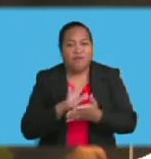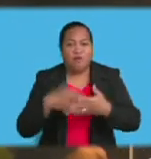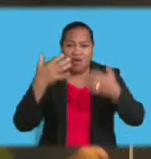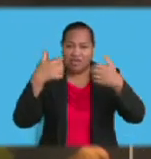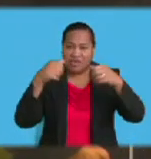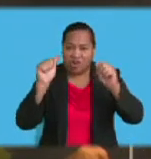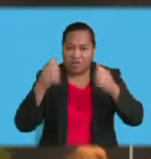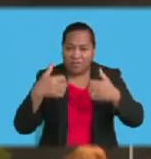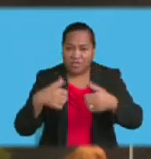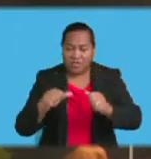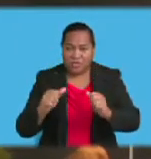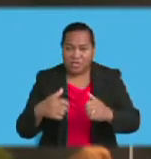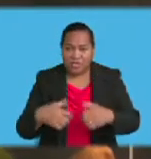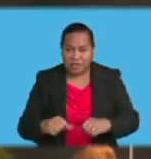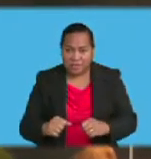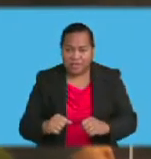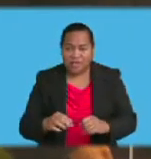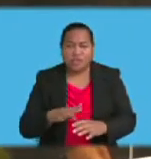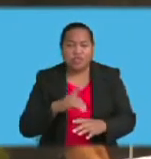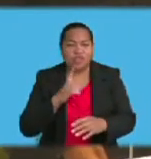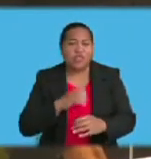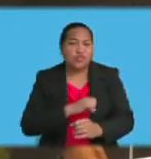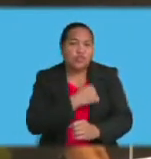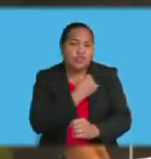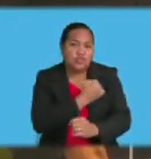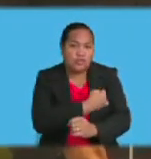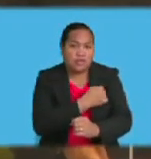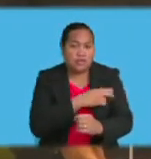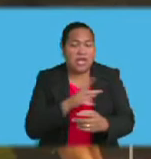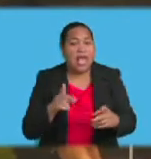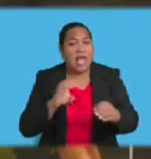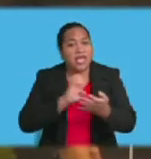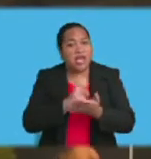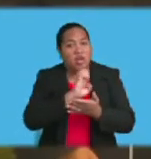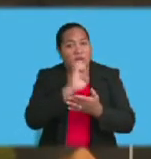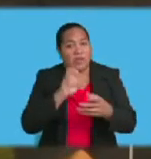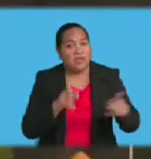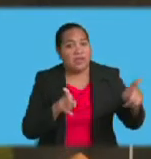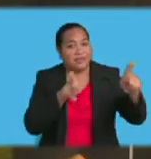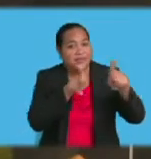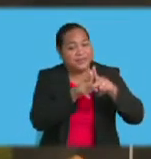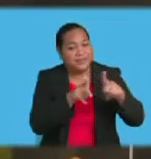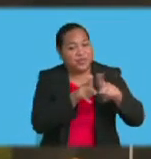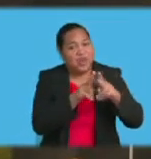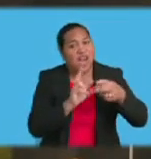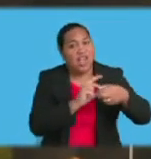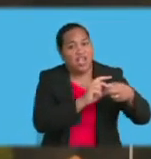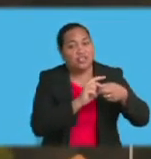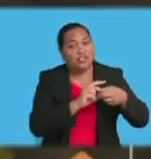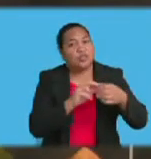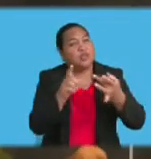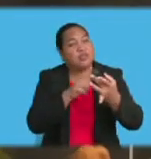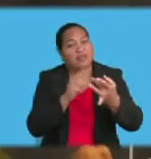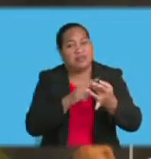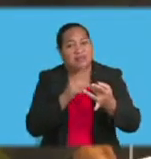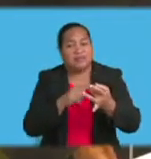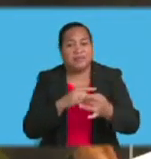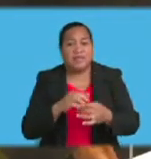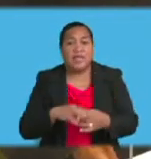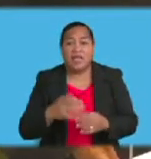in the area of strengthening economic relations with our major trading partners. Madam Speaker, over the past 3